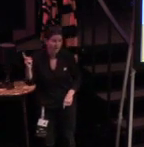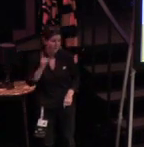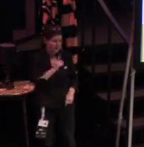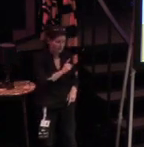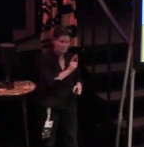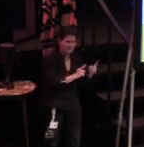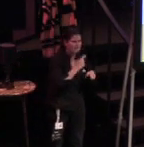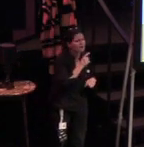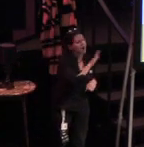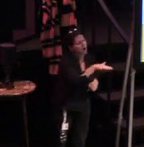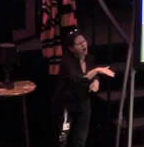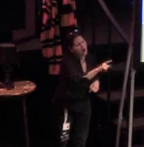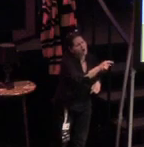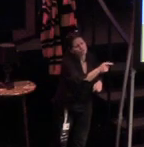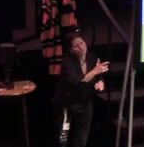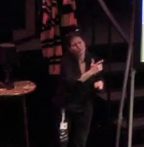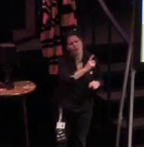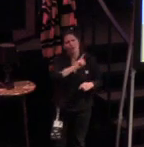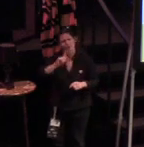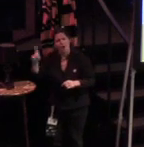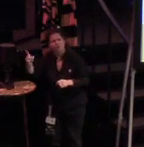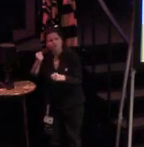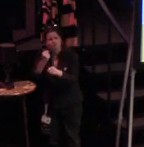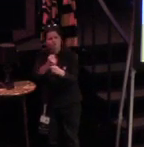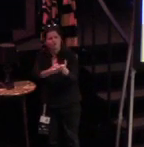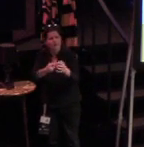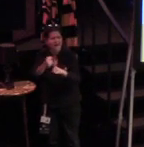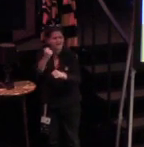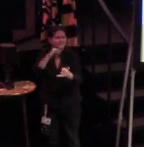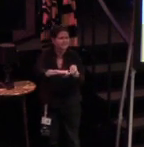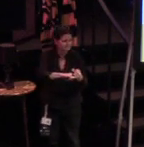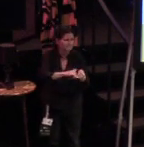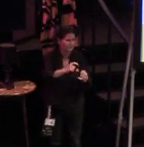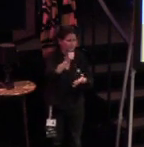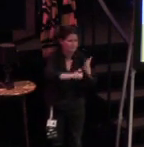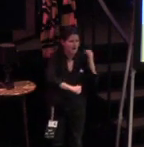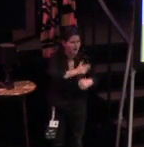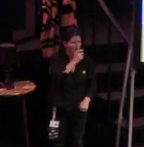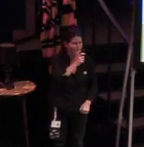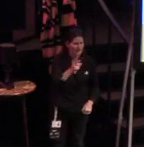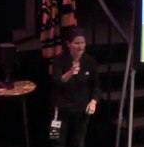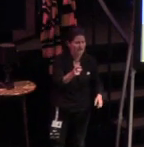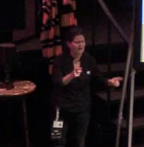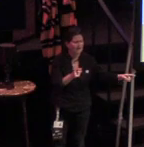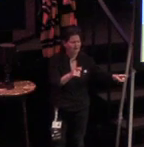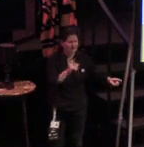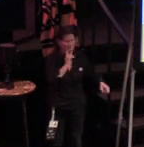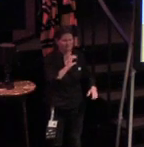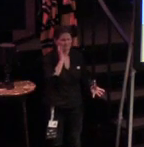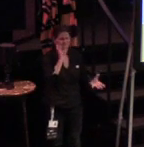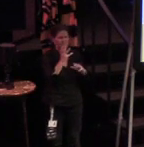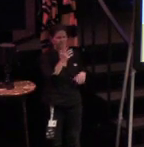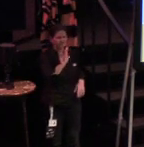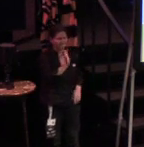come I'll come with you Ashley with the coffee and she came in and open the fridge and I was like why do the coffee in the free as she brought out like ground